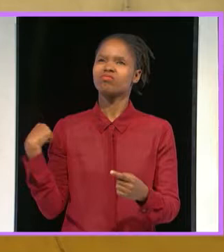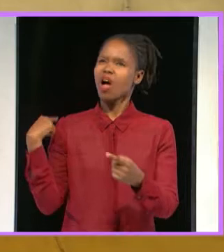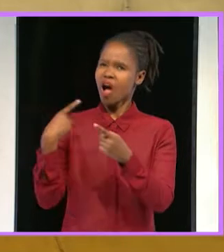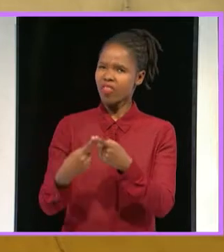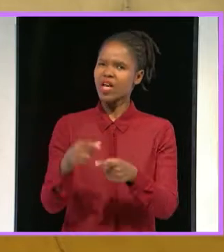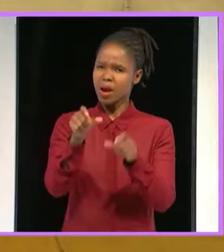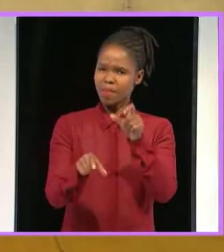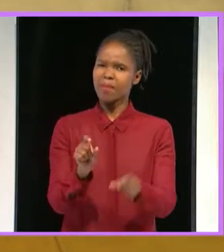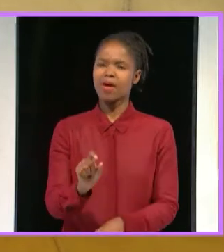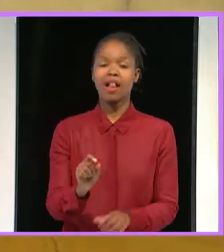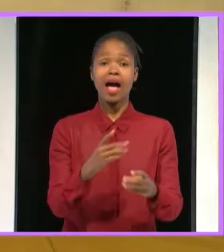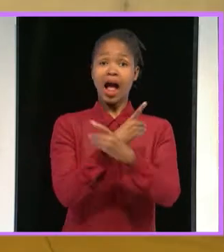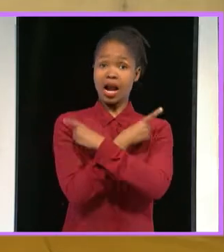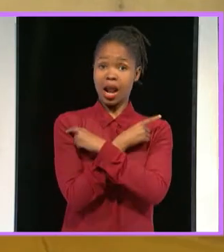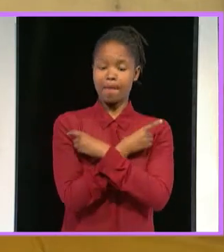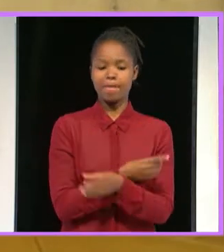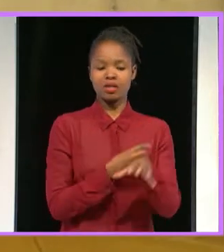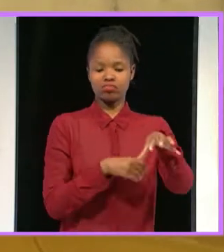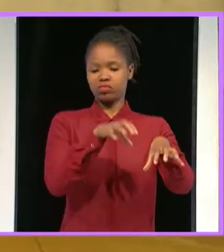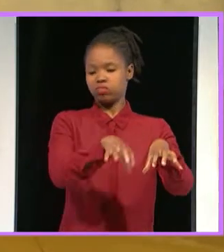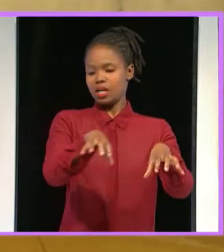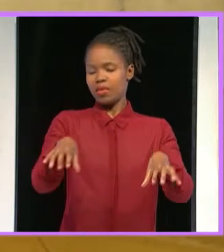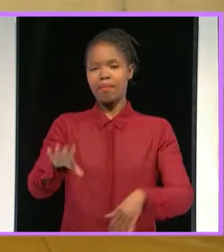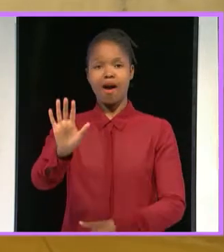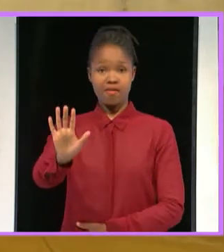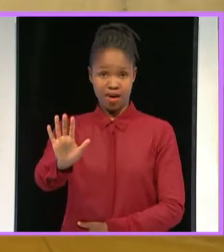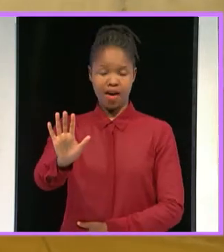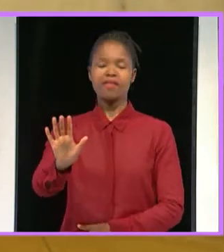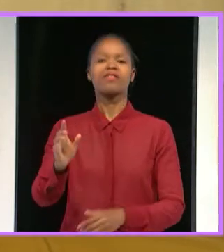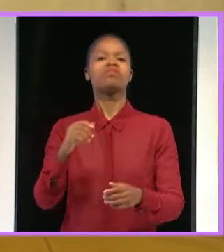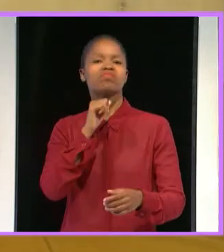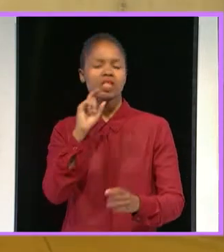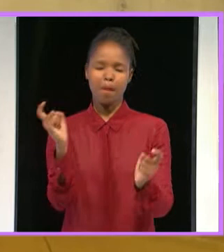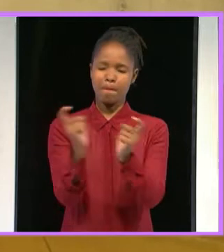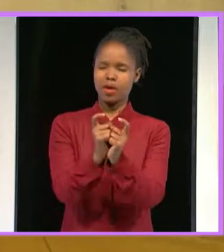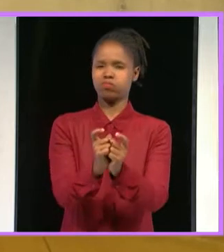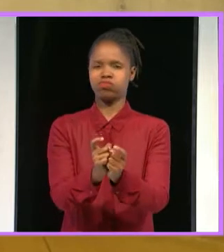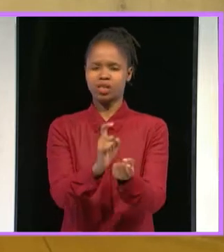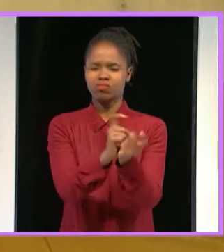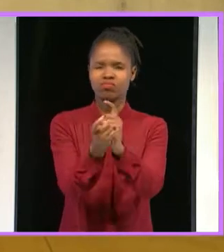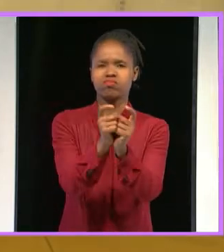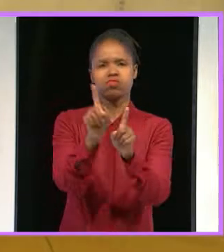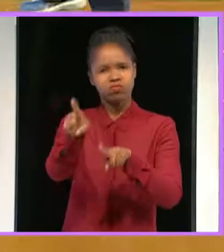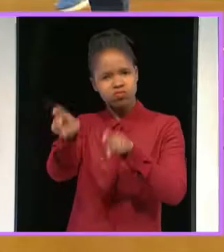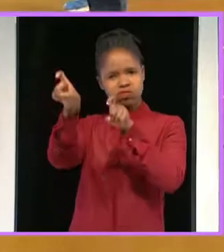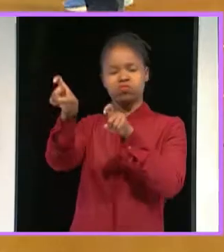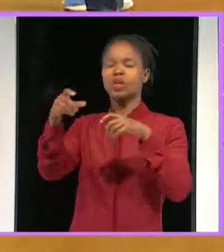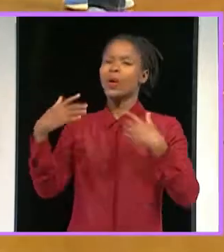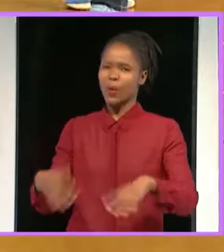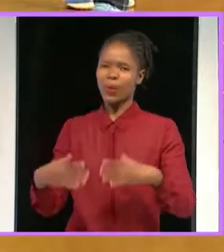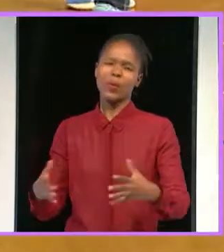active clubs at the moment, which play league and tournaments, and that makes it difficult.